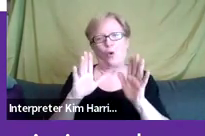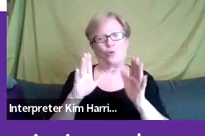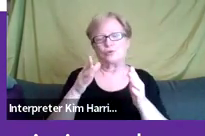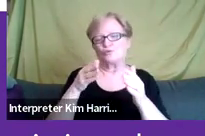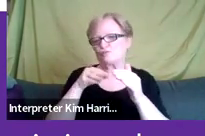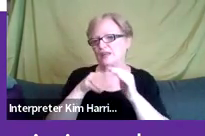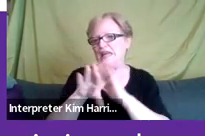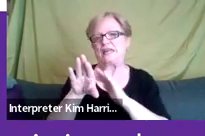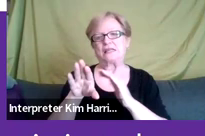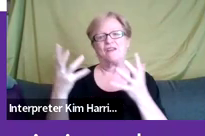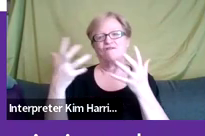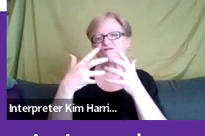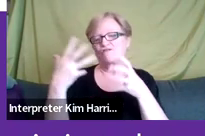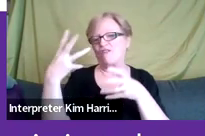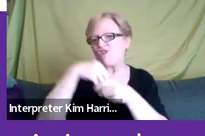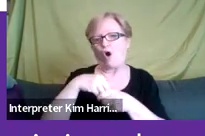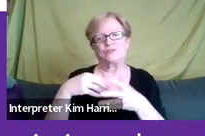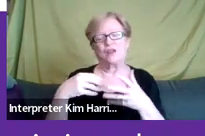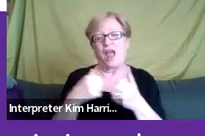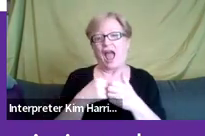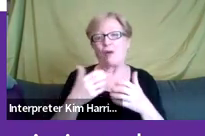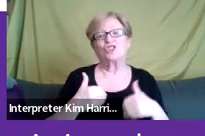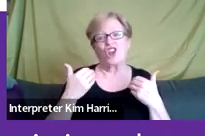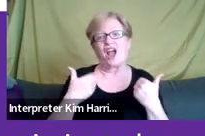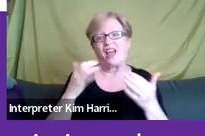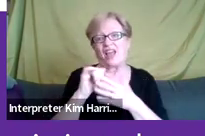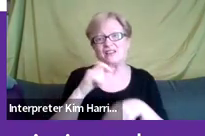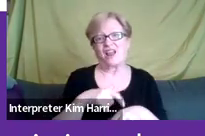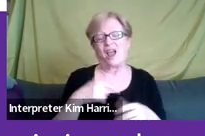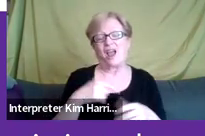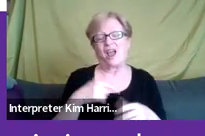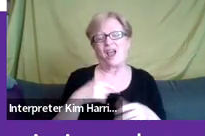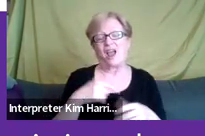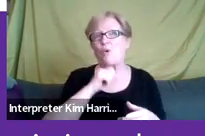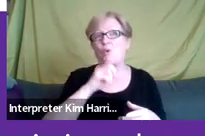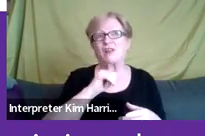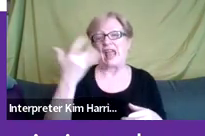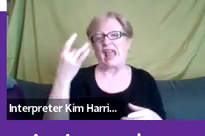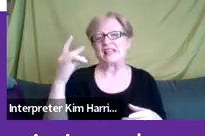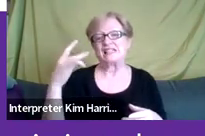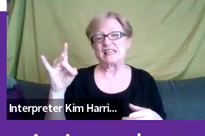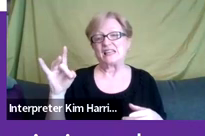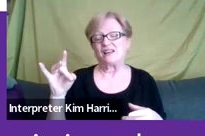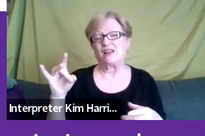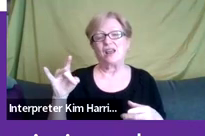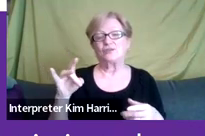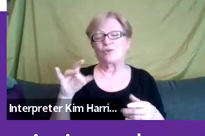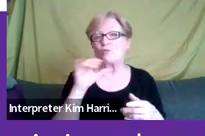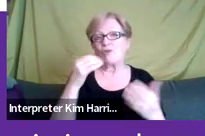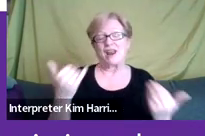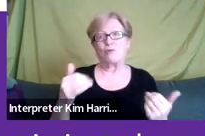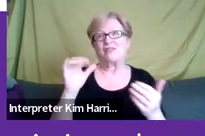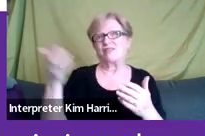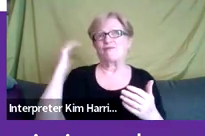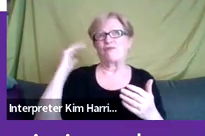to be involved. And I was younger at the time. I was 18, so I wasn't an advocate as I am now.